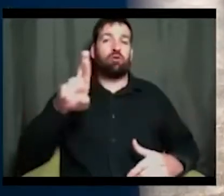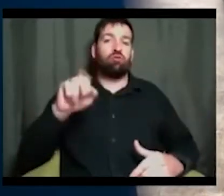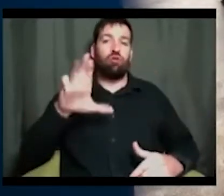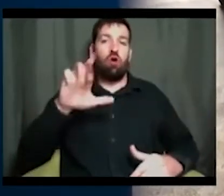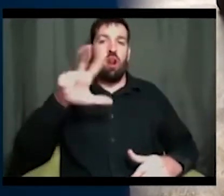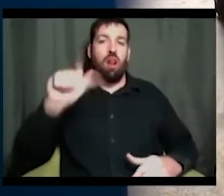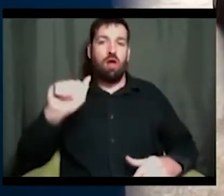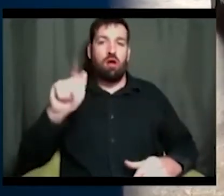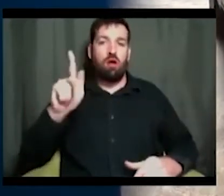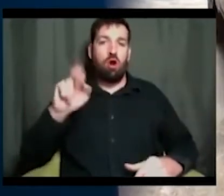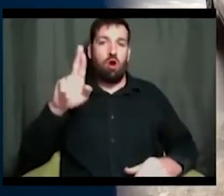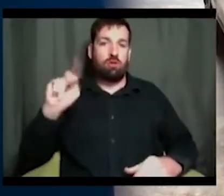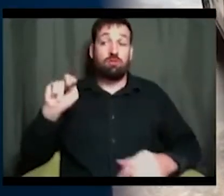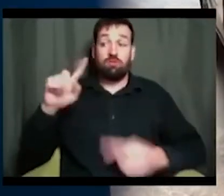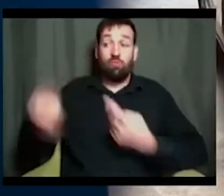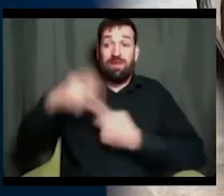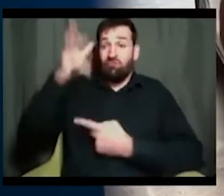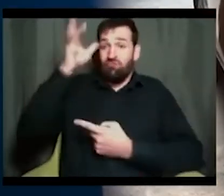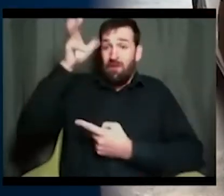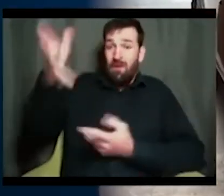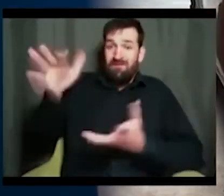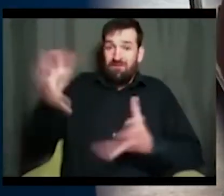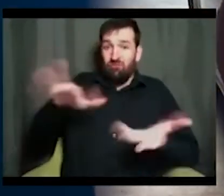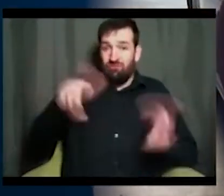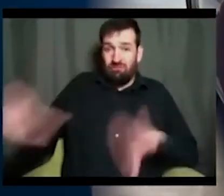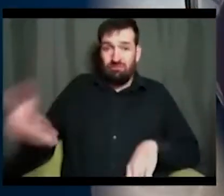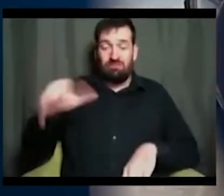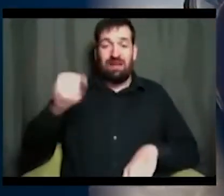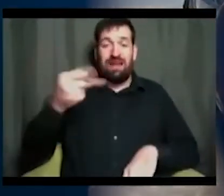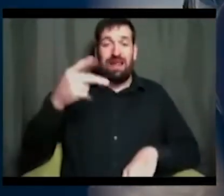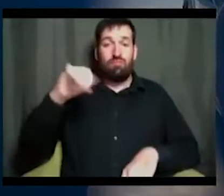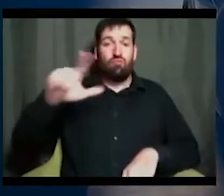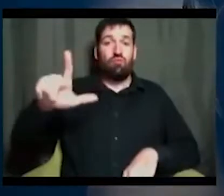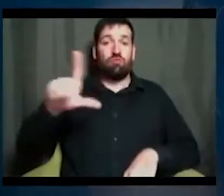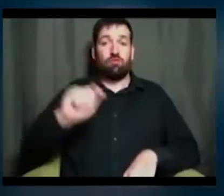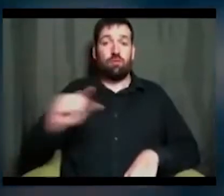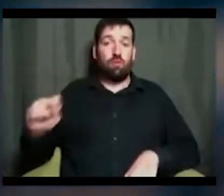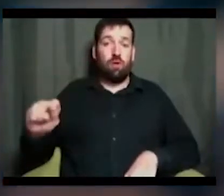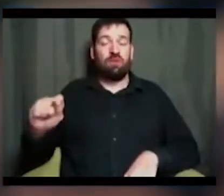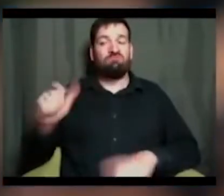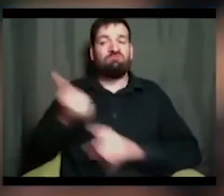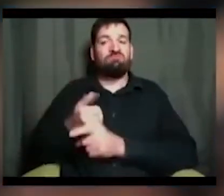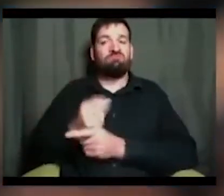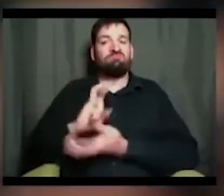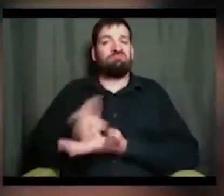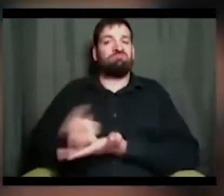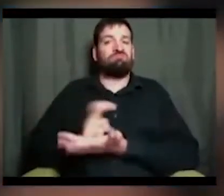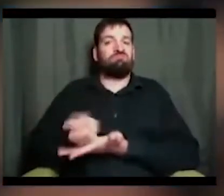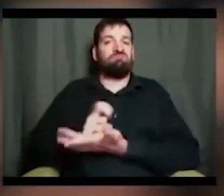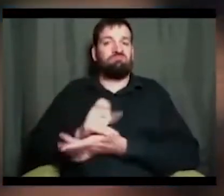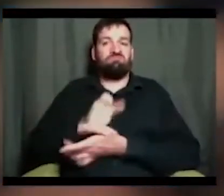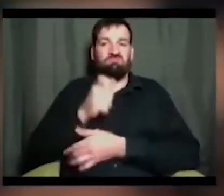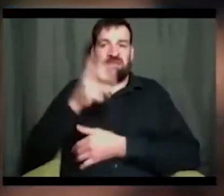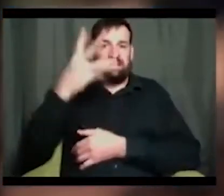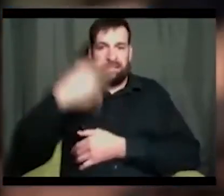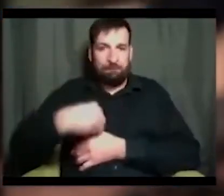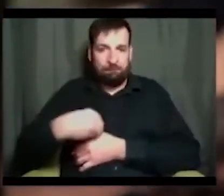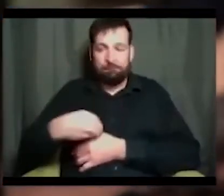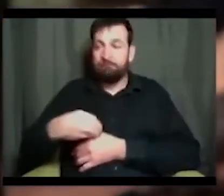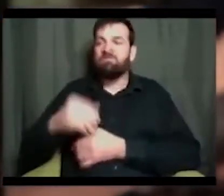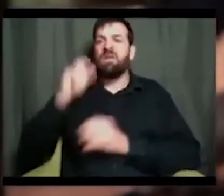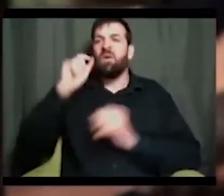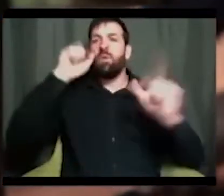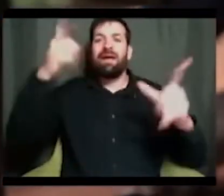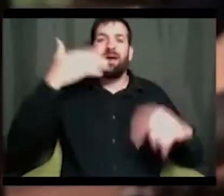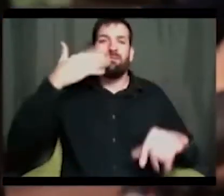grandpa passed from COVID in April of 2020, Russell had trouble sleeping. He was waking up with nightmares and just really